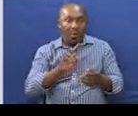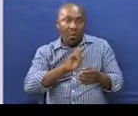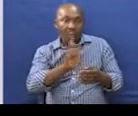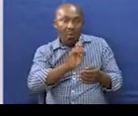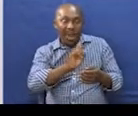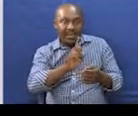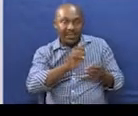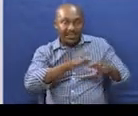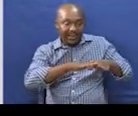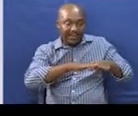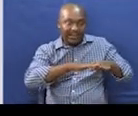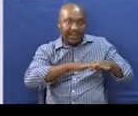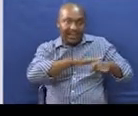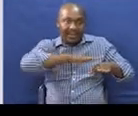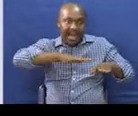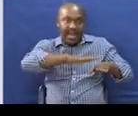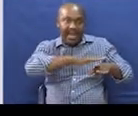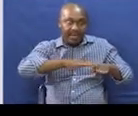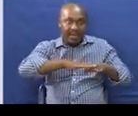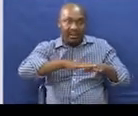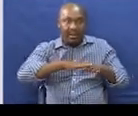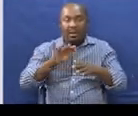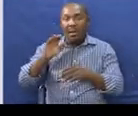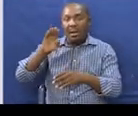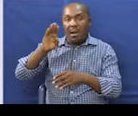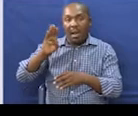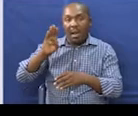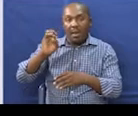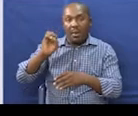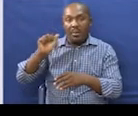used. So mention the apparatus.